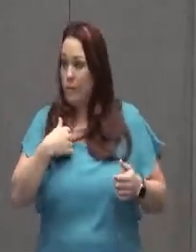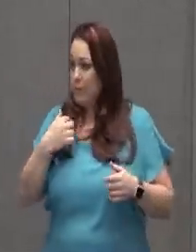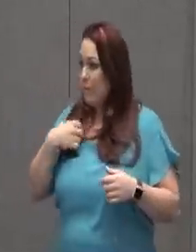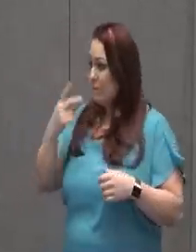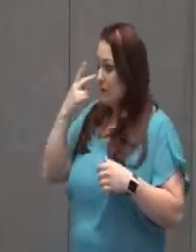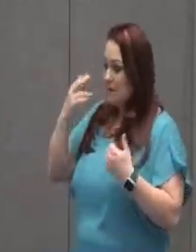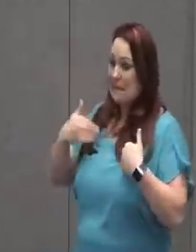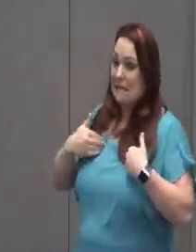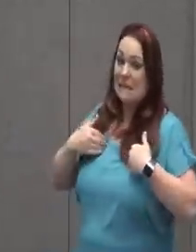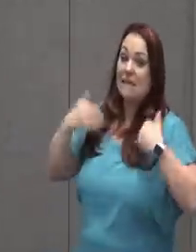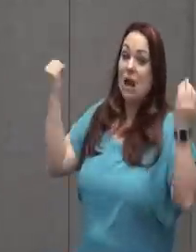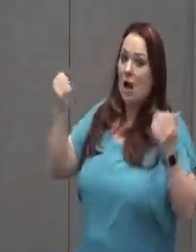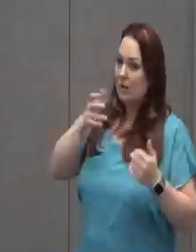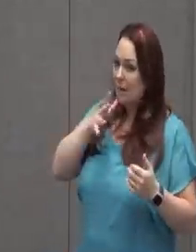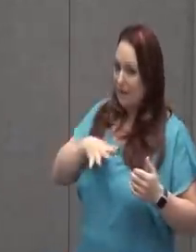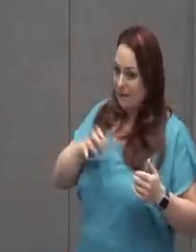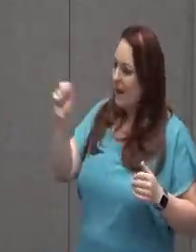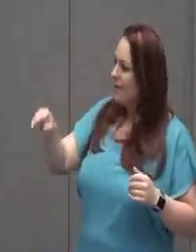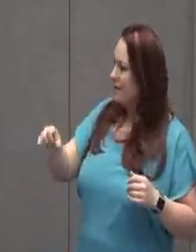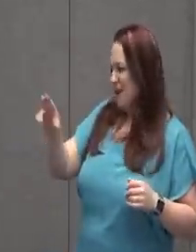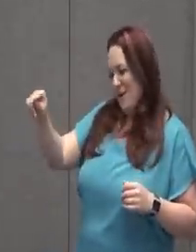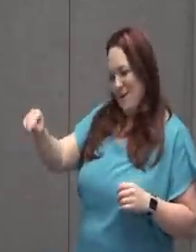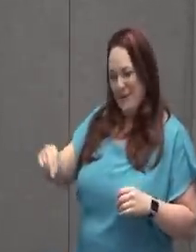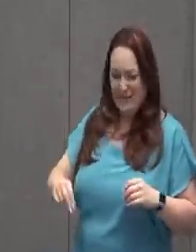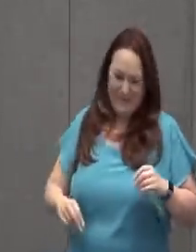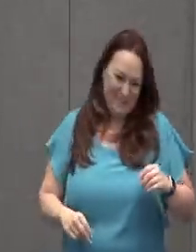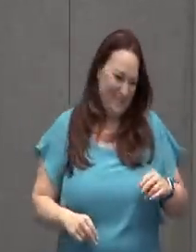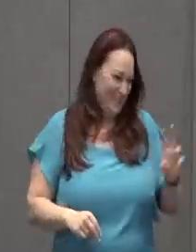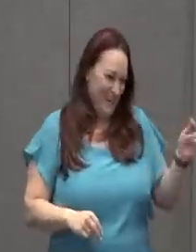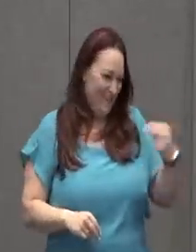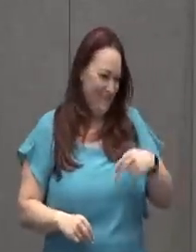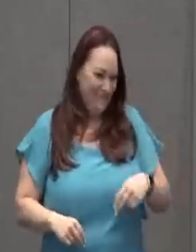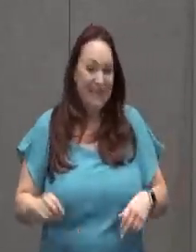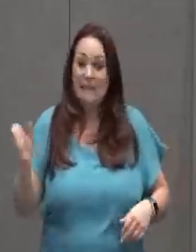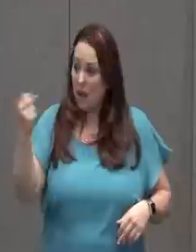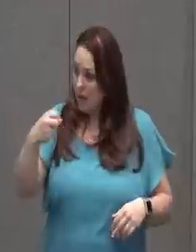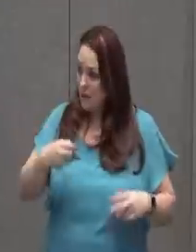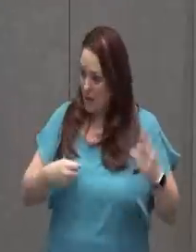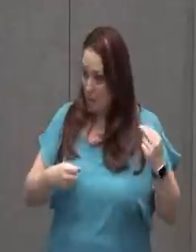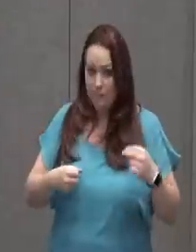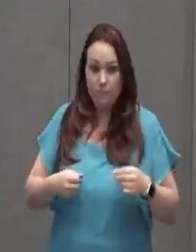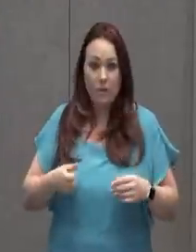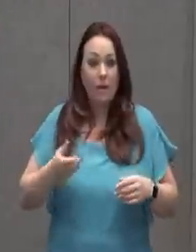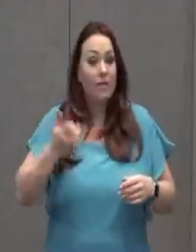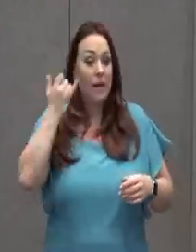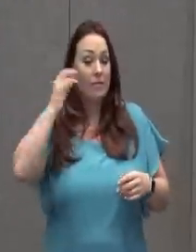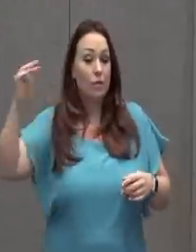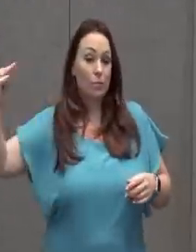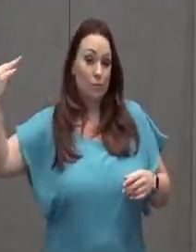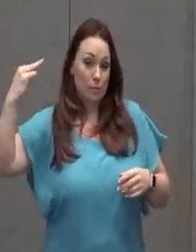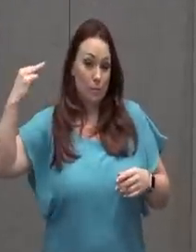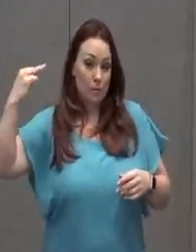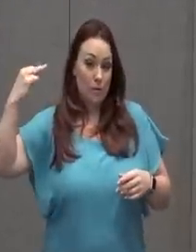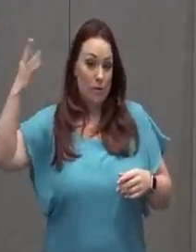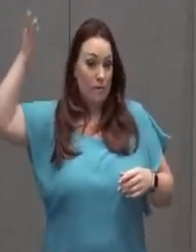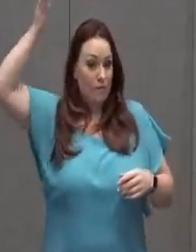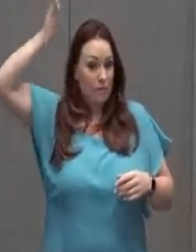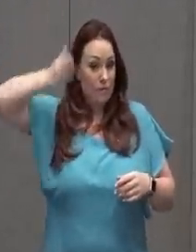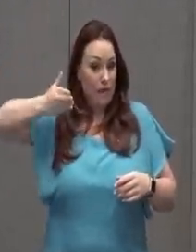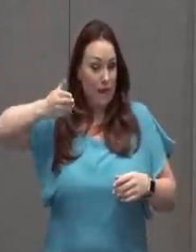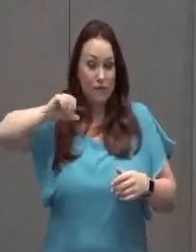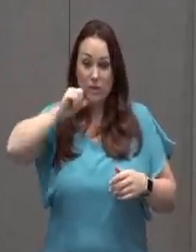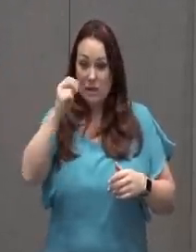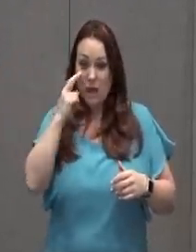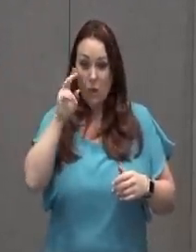I see a young lady. No. I do. No. So I see the profile, like she's turning away from the